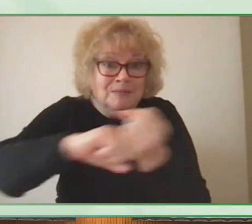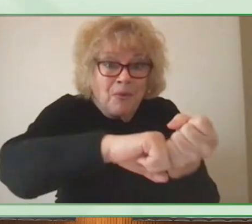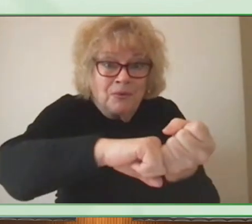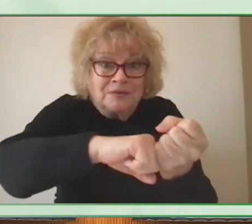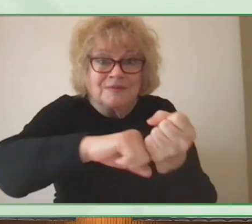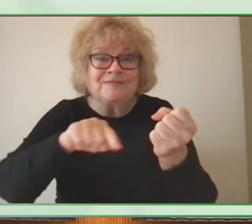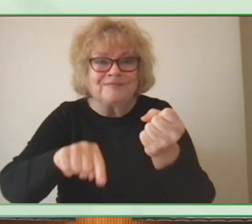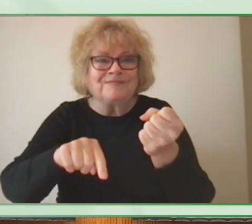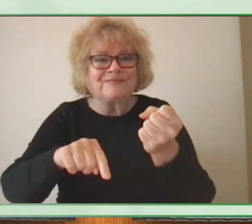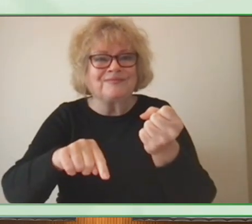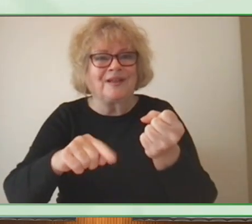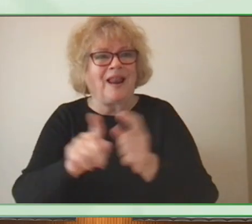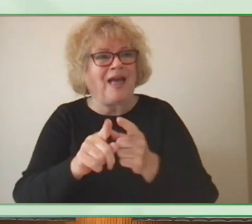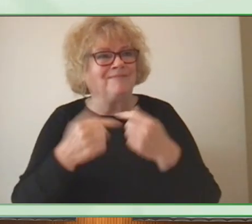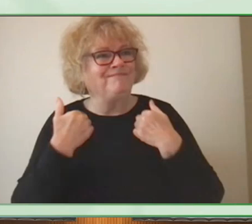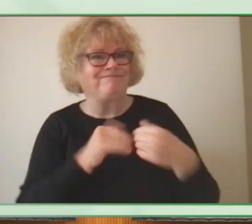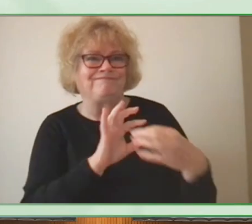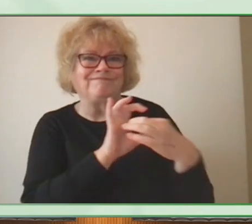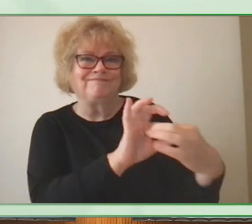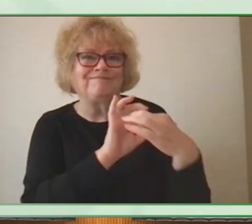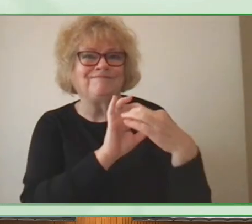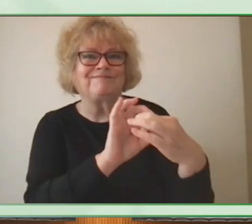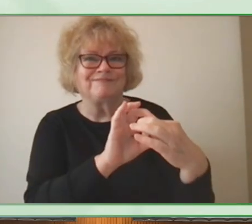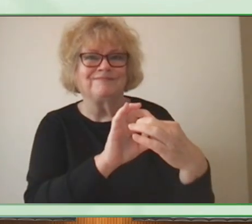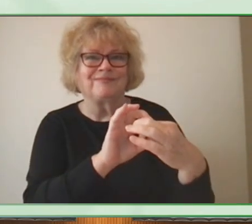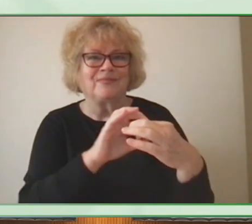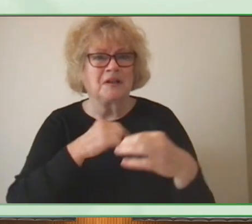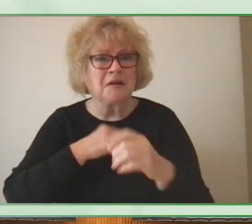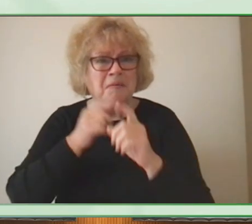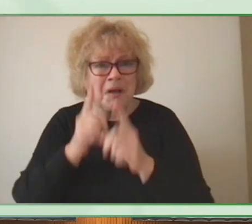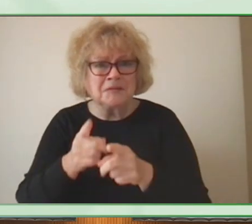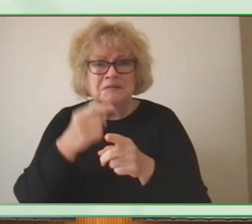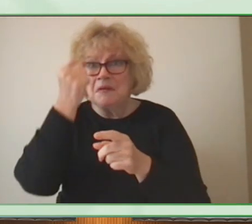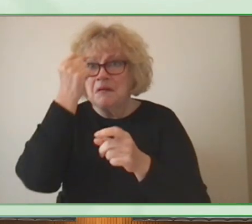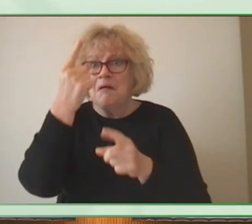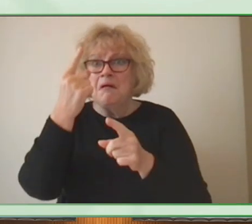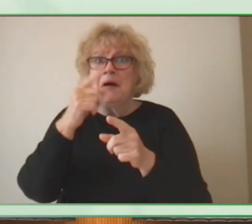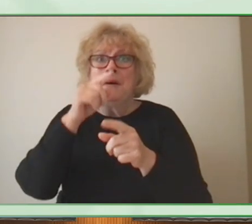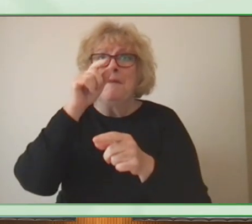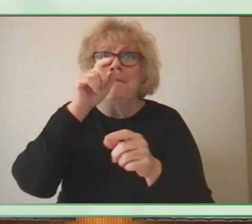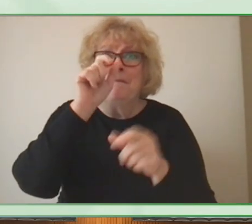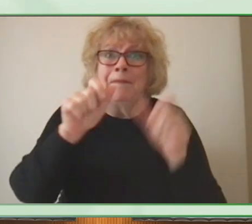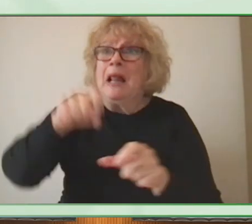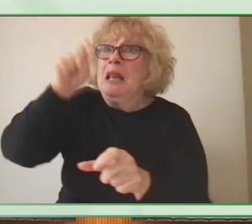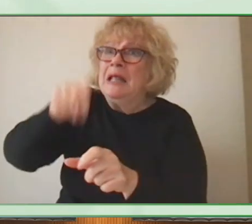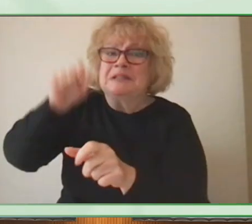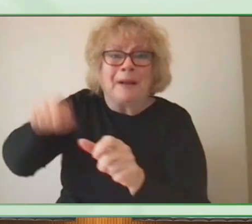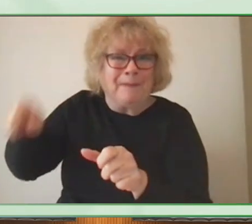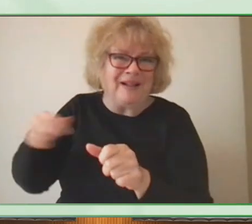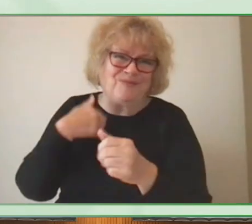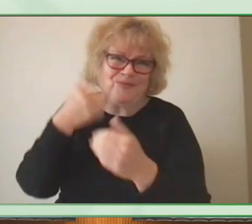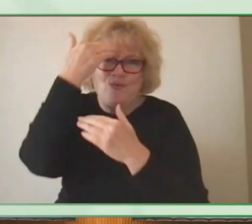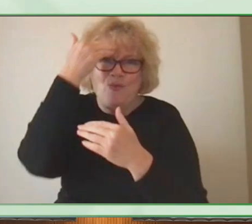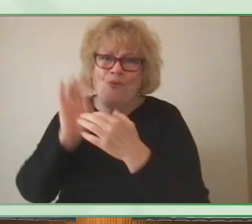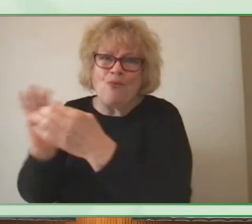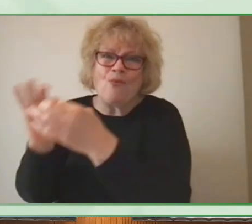people who require the support needs. We are not asking terrible questions about why do you